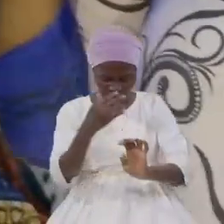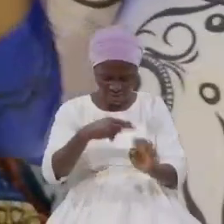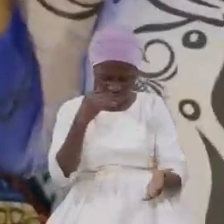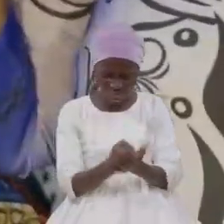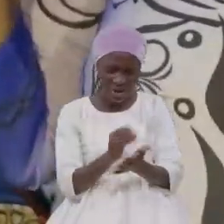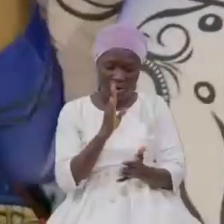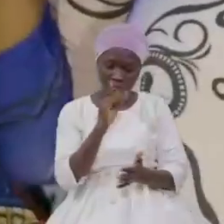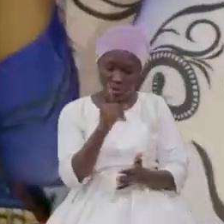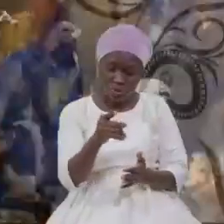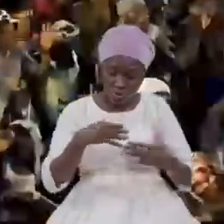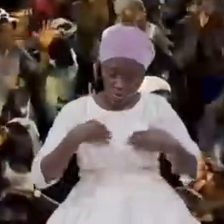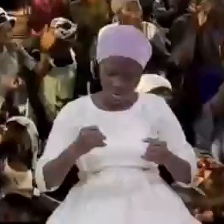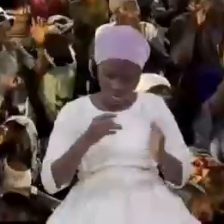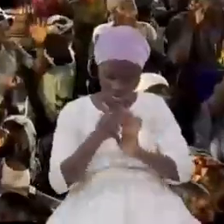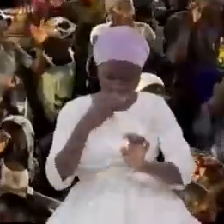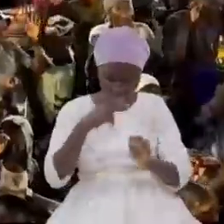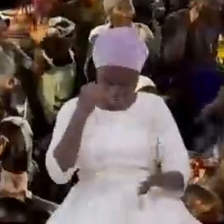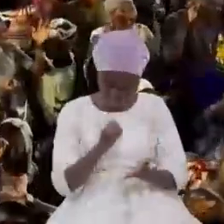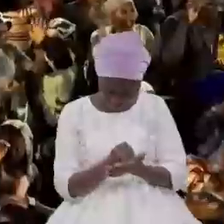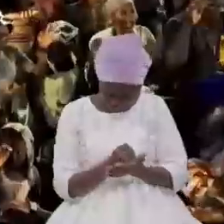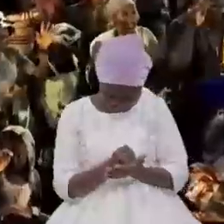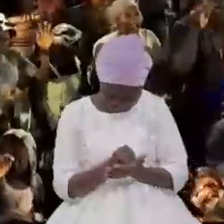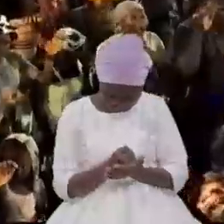in Jesus' name.